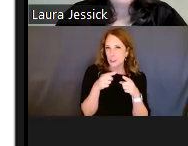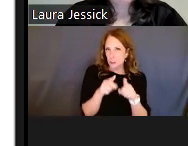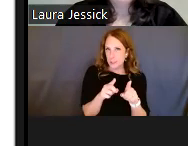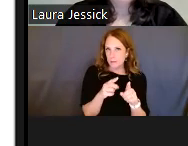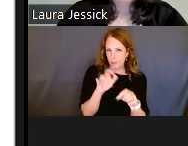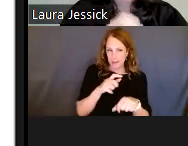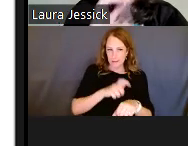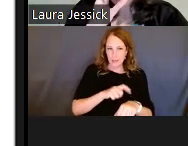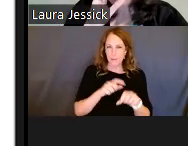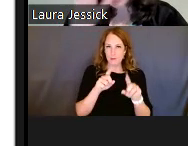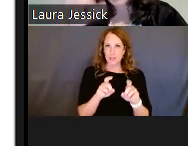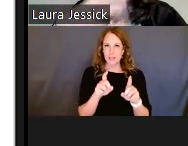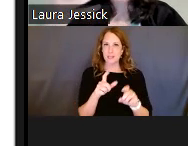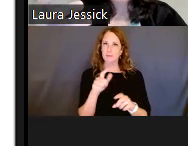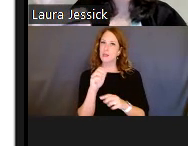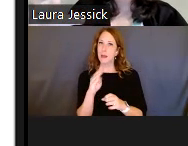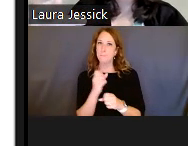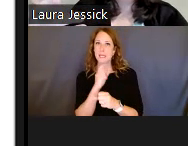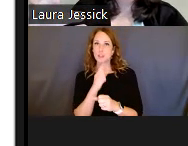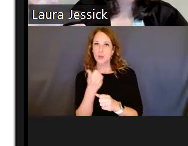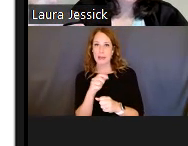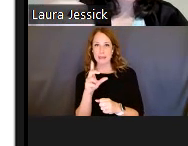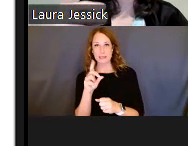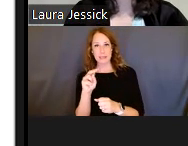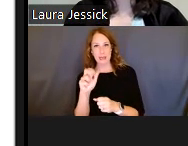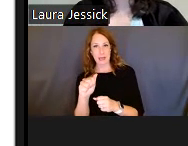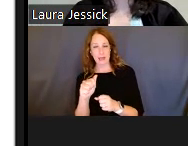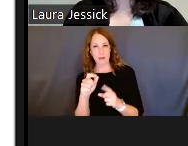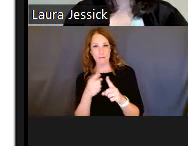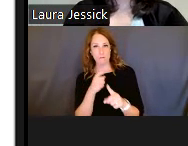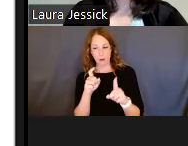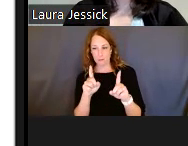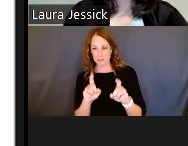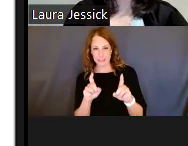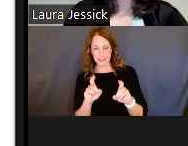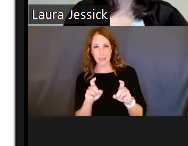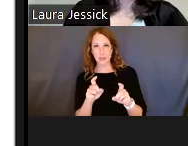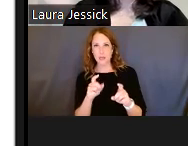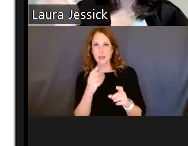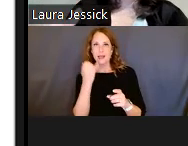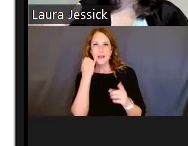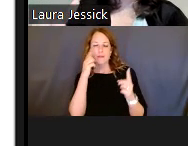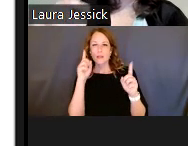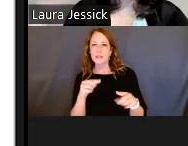the lab can make sure that any DNA found through testing doesn't belong to a consensual partner, and they